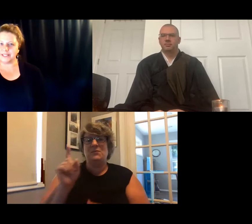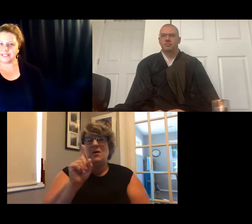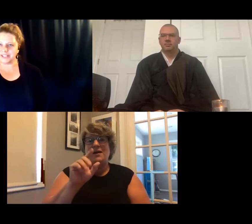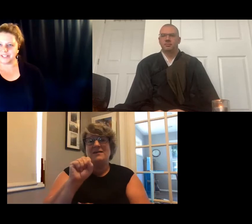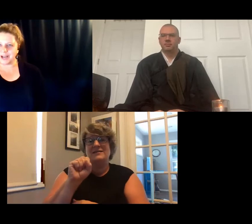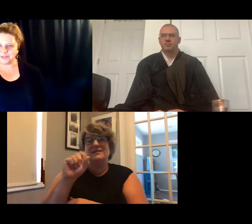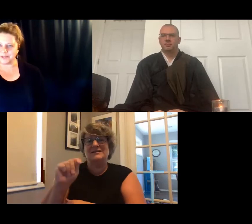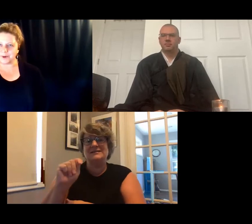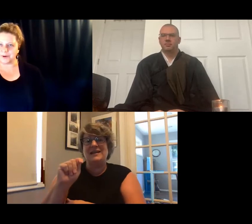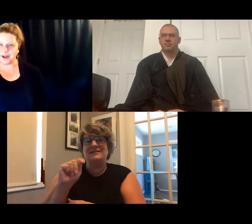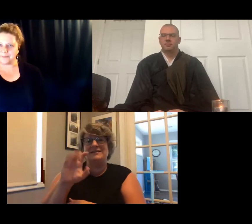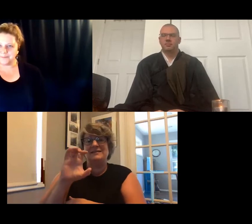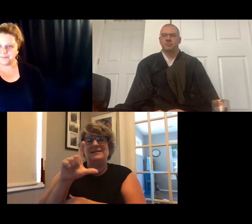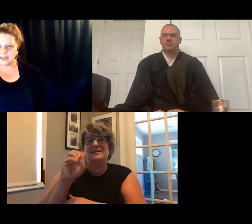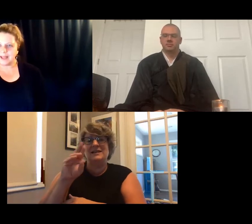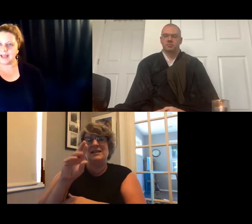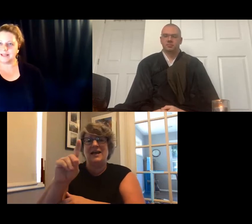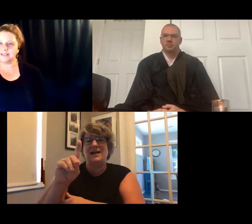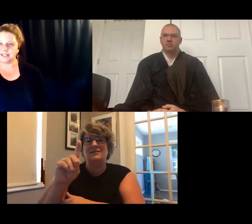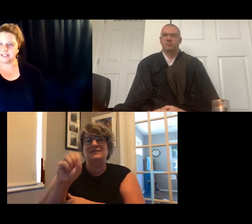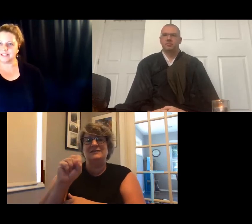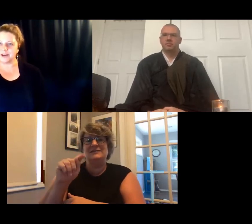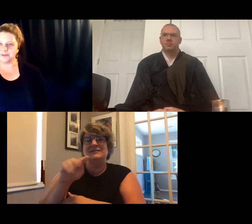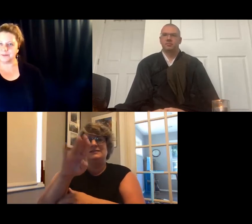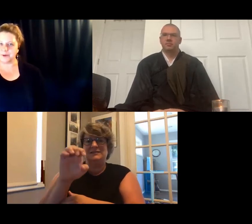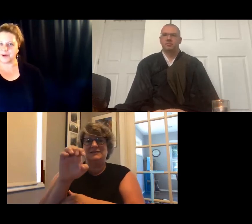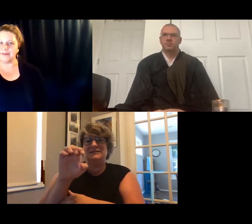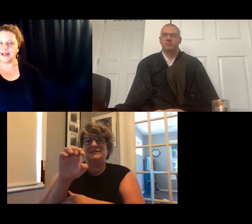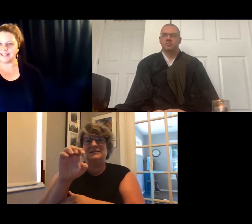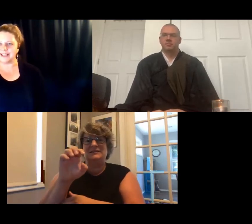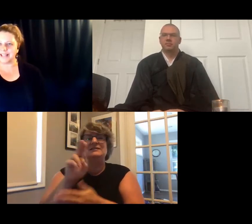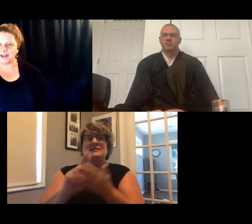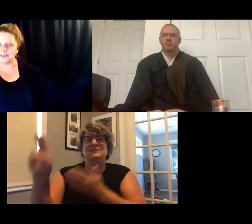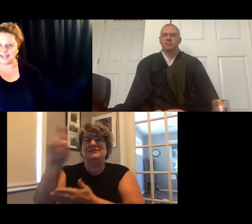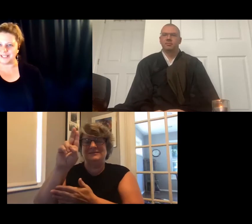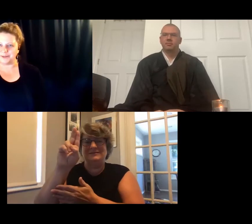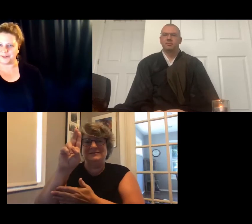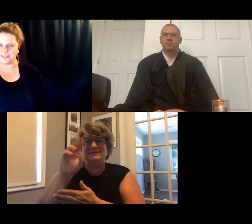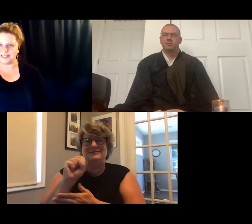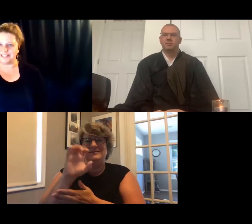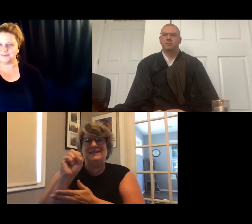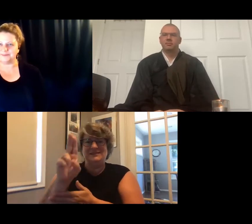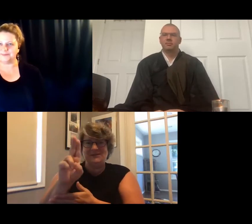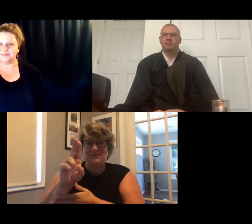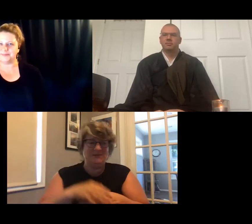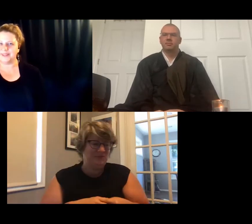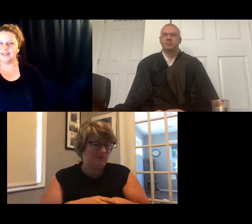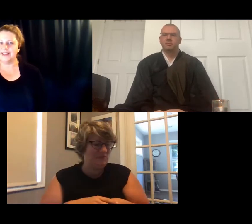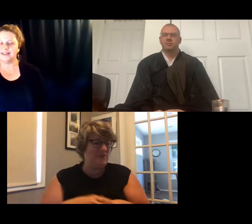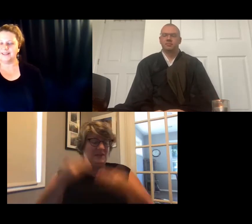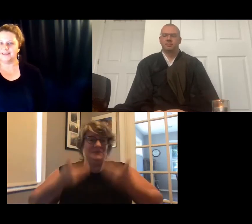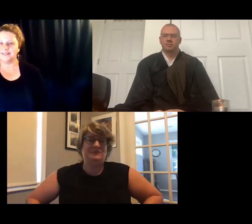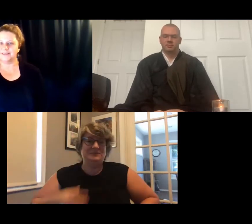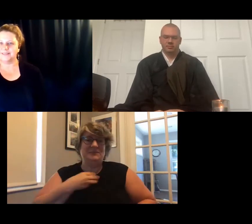the Rehabilitation Counseling Program and Addiction Counseling Program at St. Cloud State University.